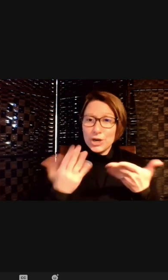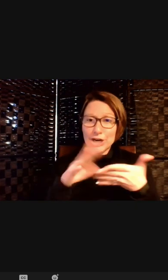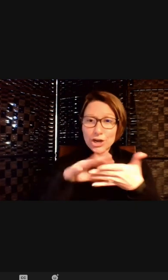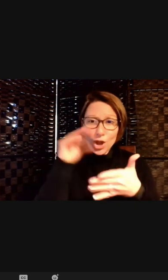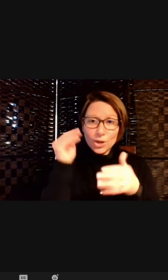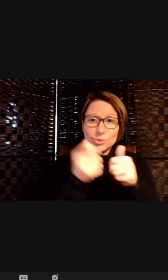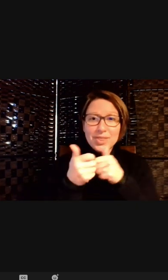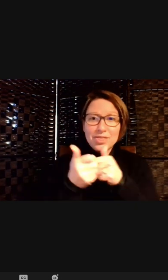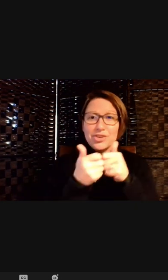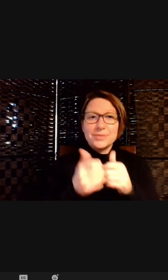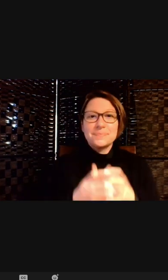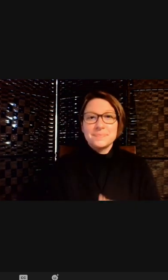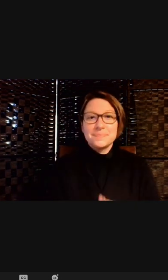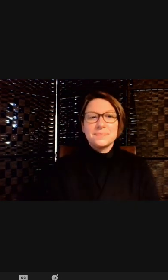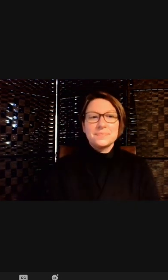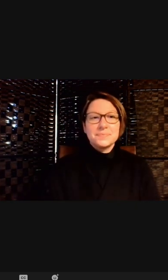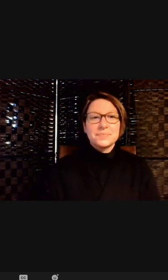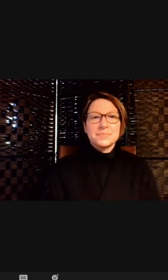together.